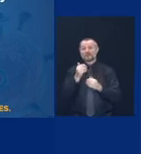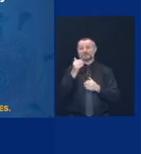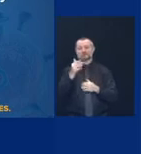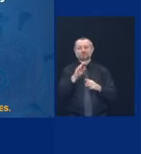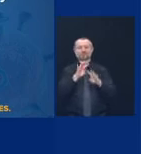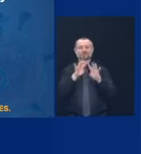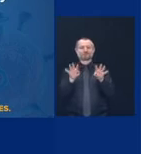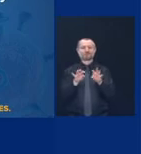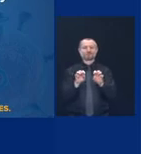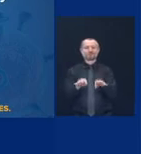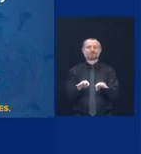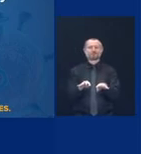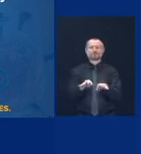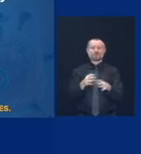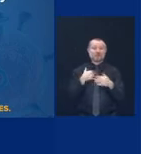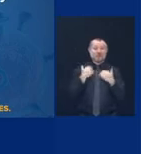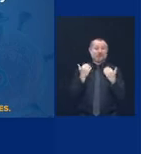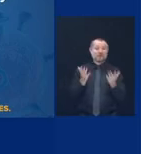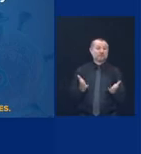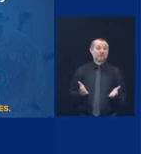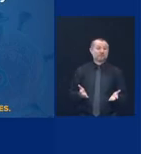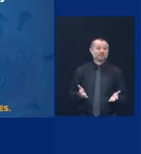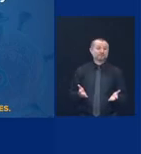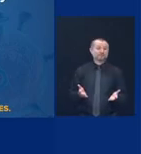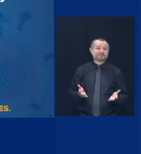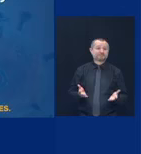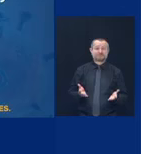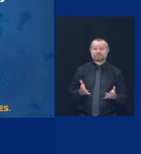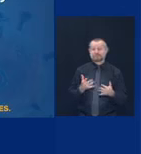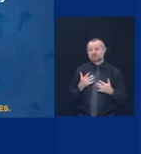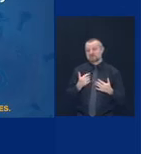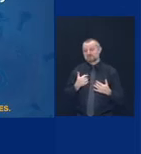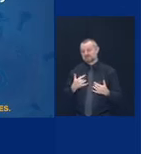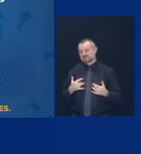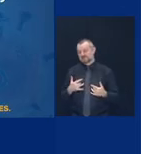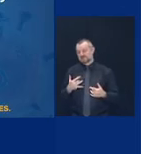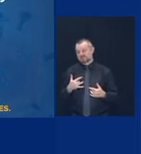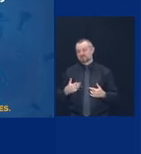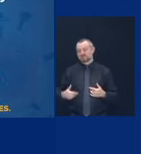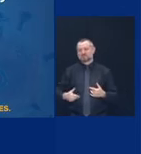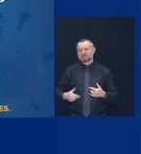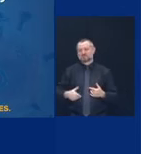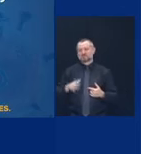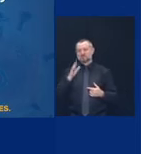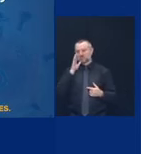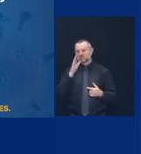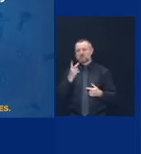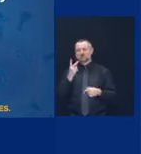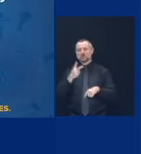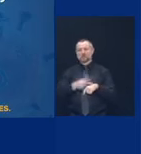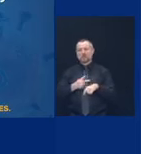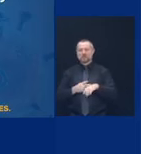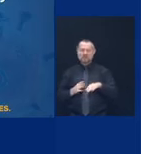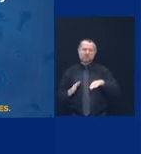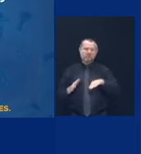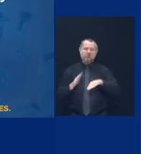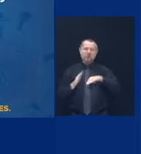I don't know. But there's going to be 2 points of, I believe, increase. We don't know how